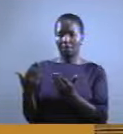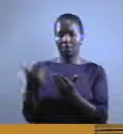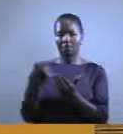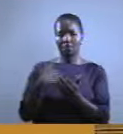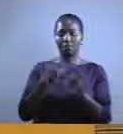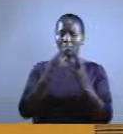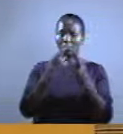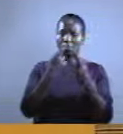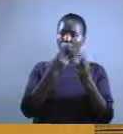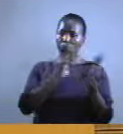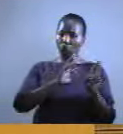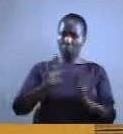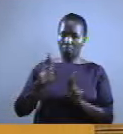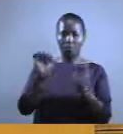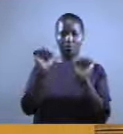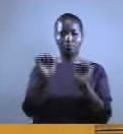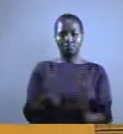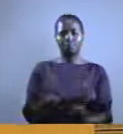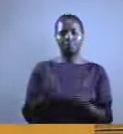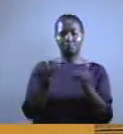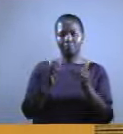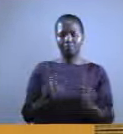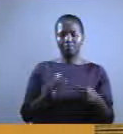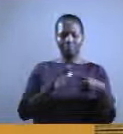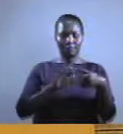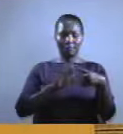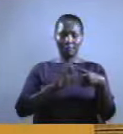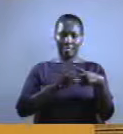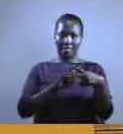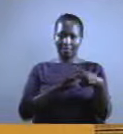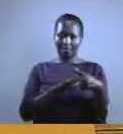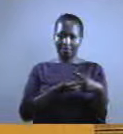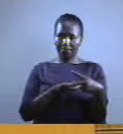agreed to. The Secretary will read the second order of the day.